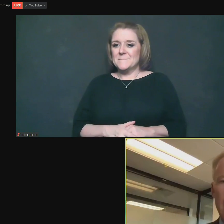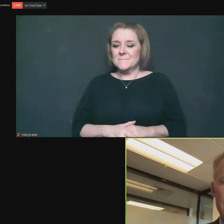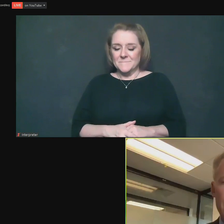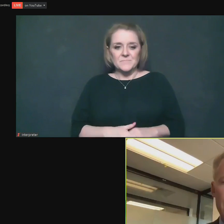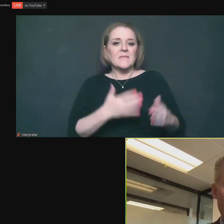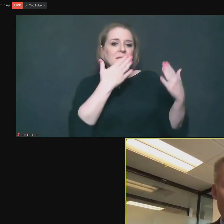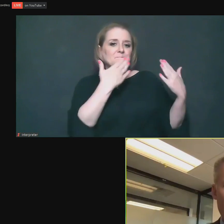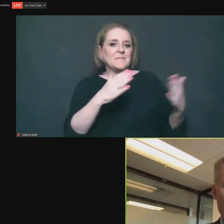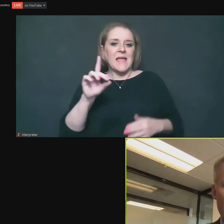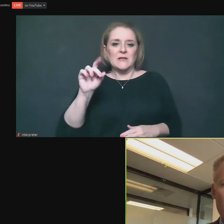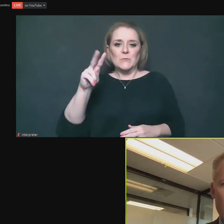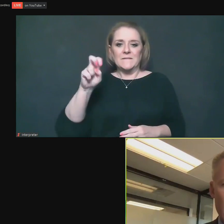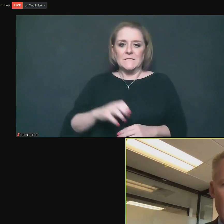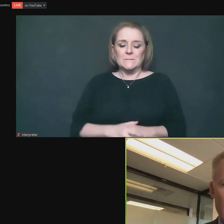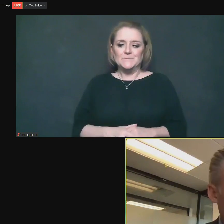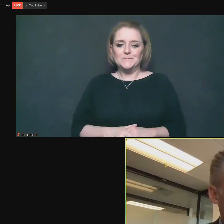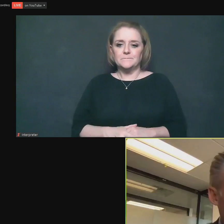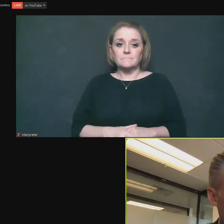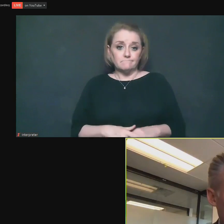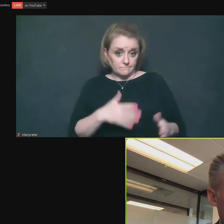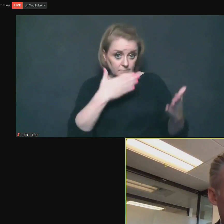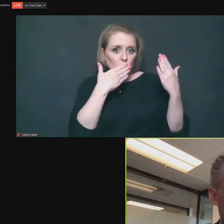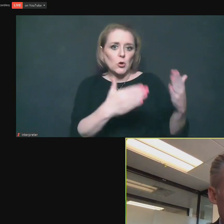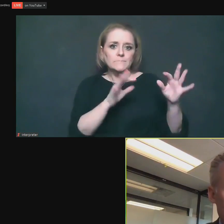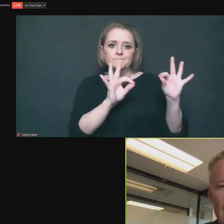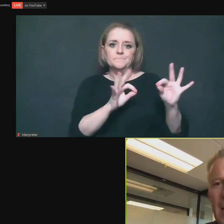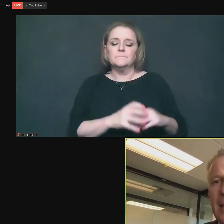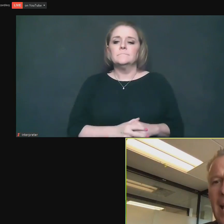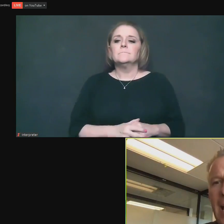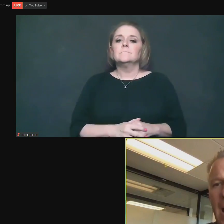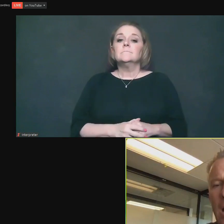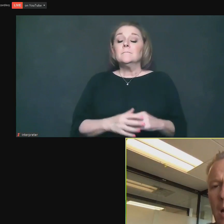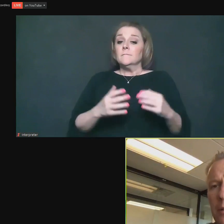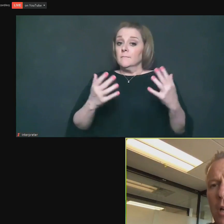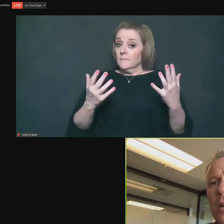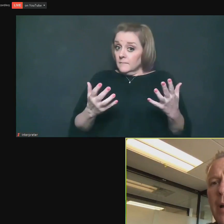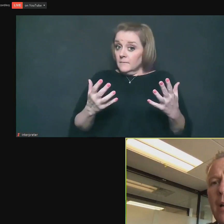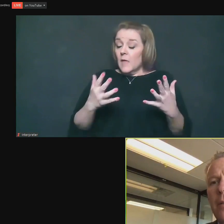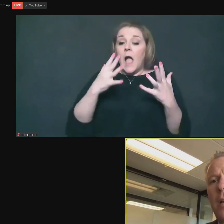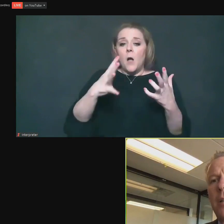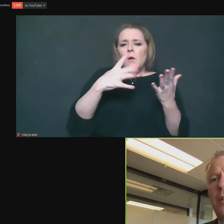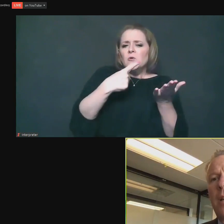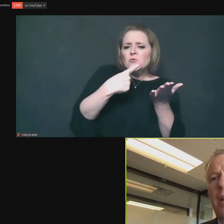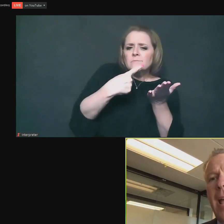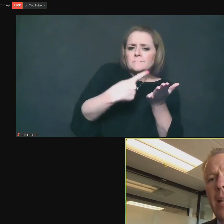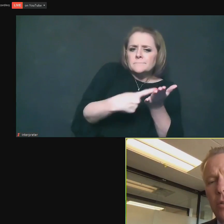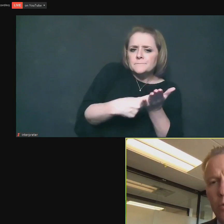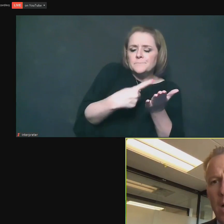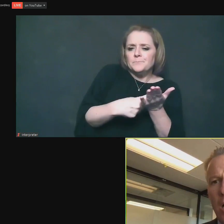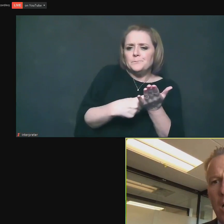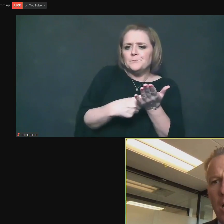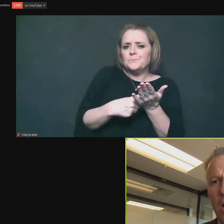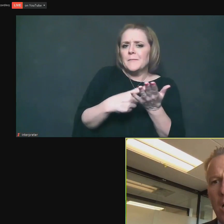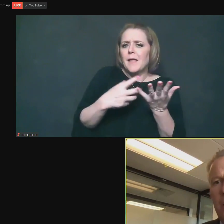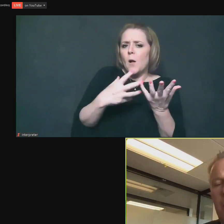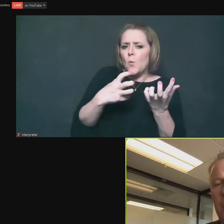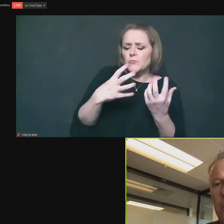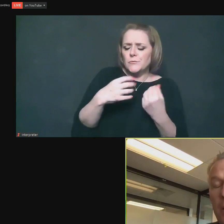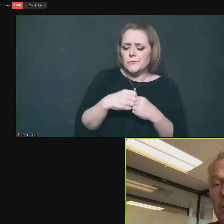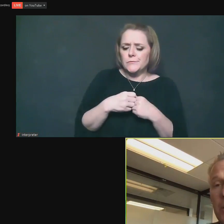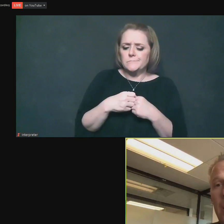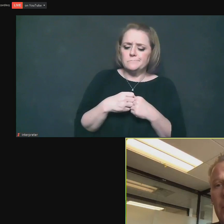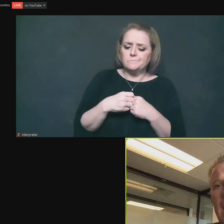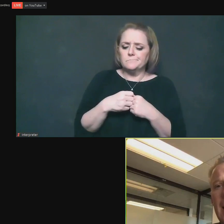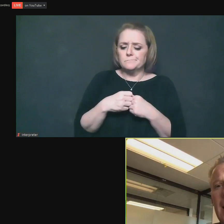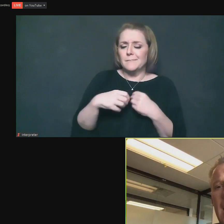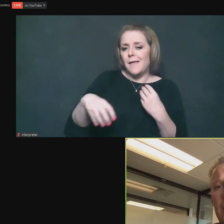Thank you, Dave. Well done. I'd like to talk about an add to our